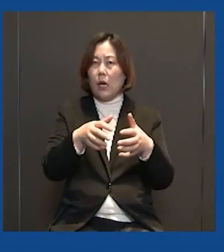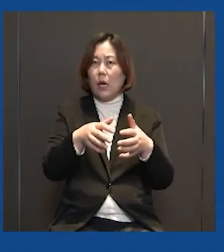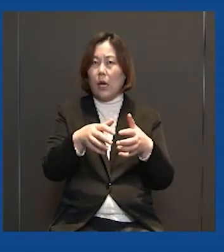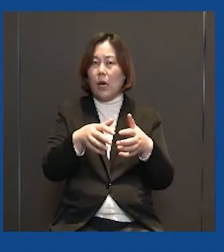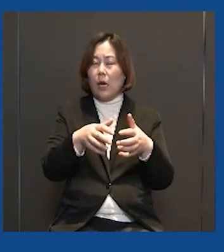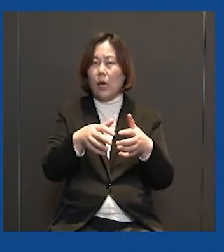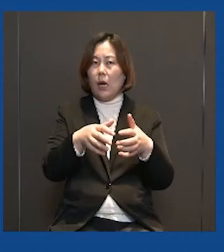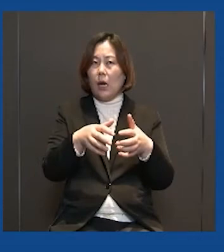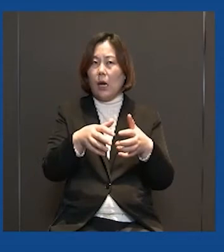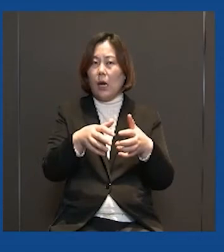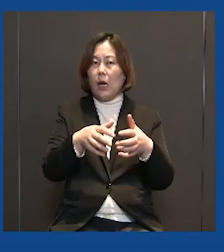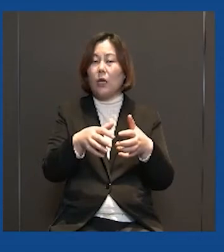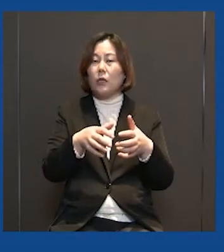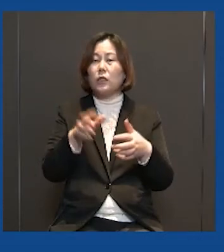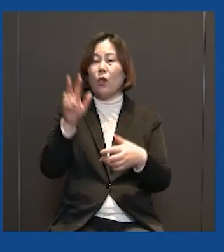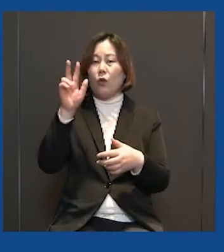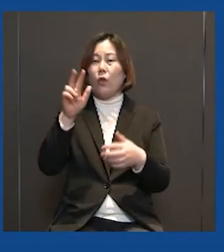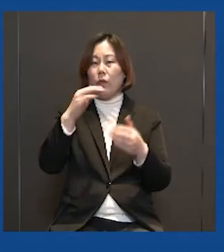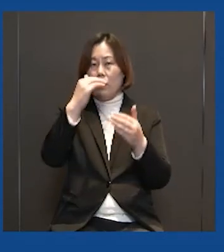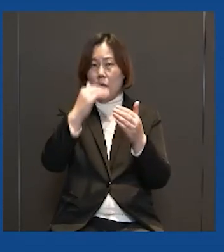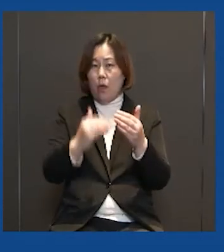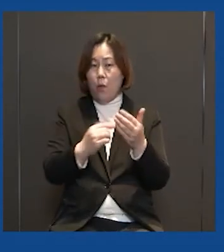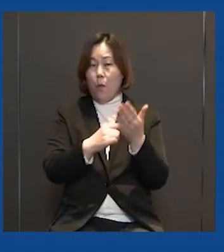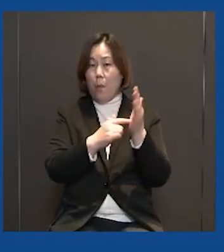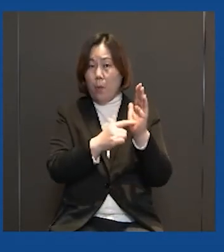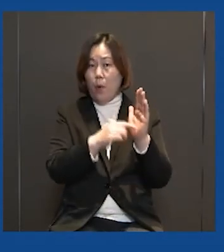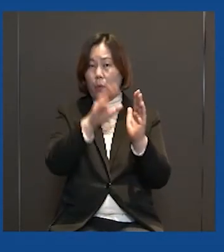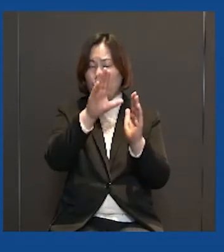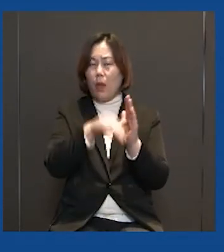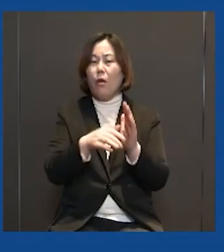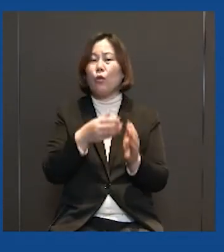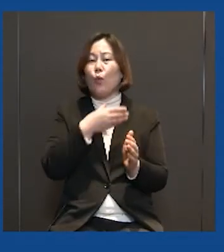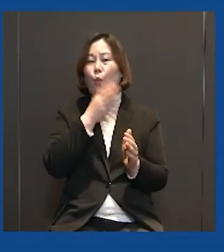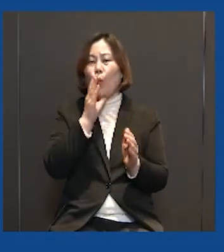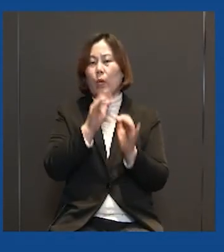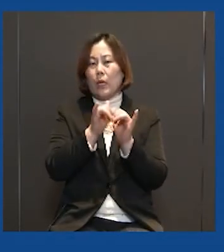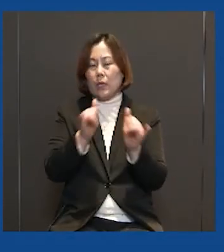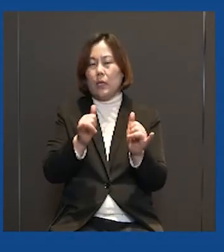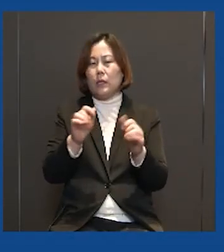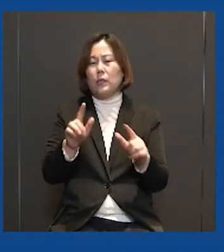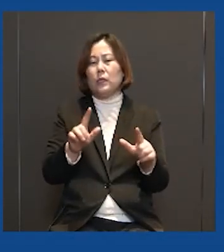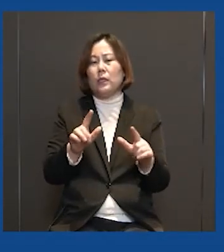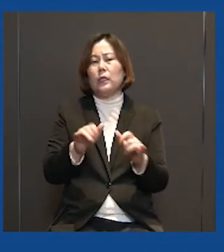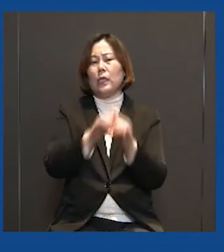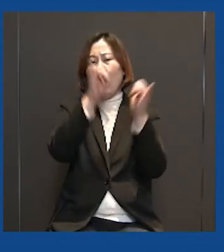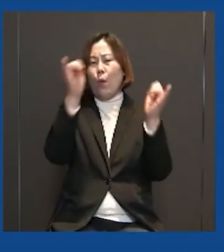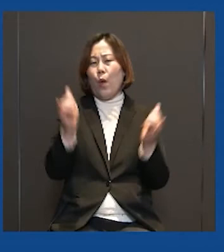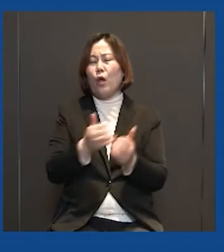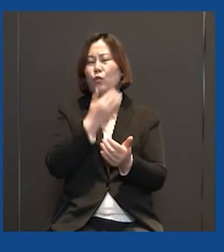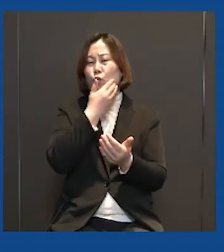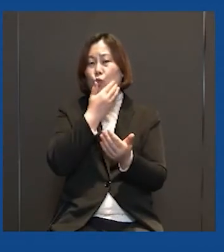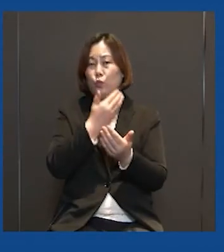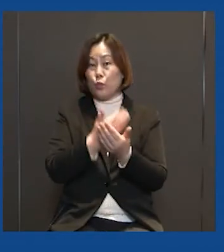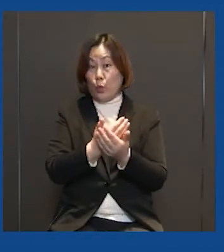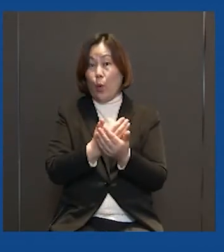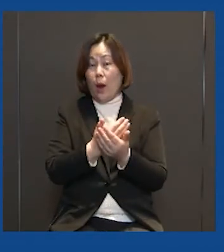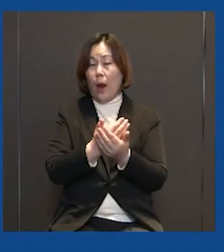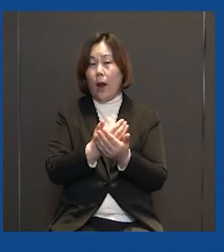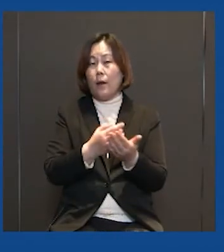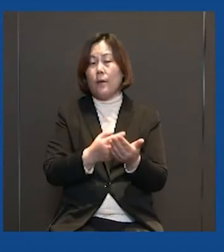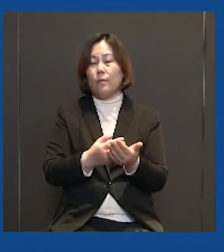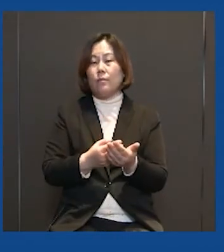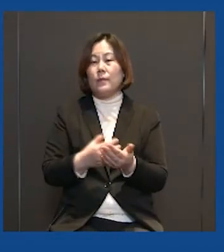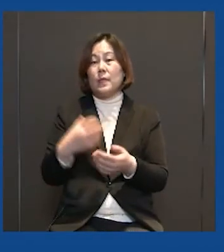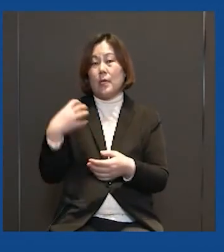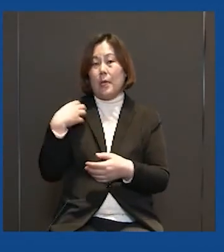have 600 million people now, today, in considered older people in Asia, and we